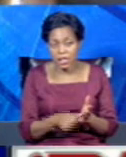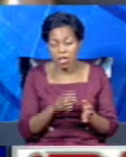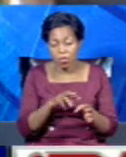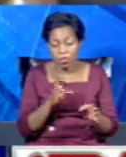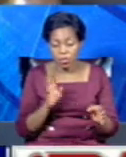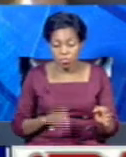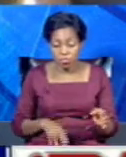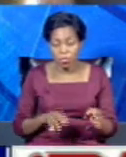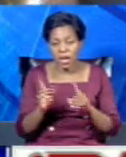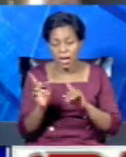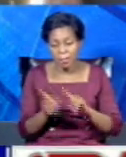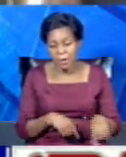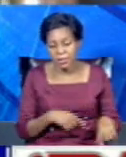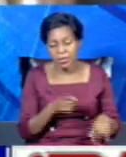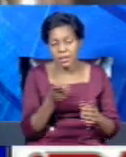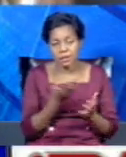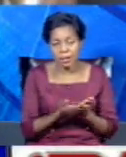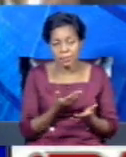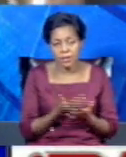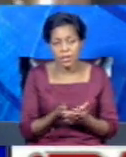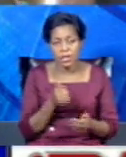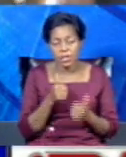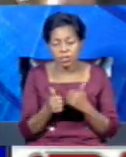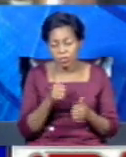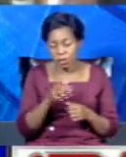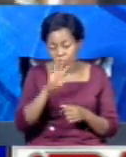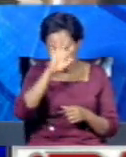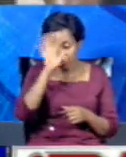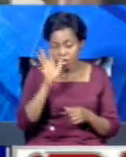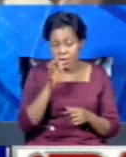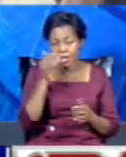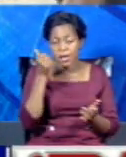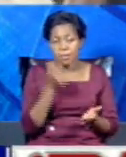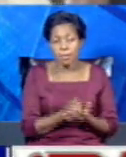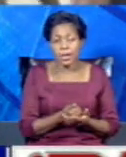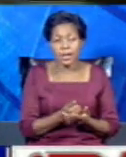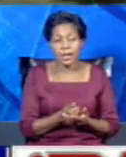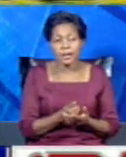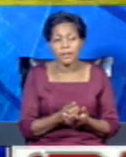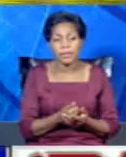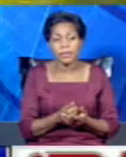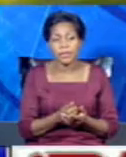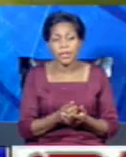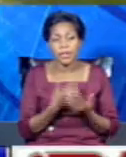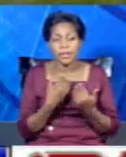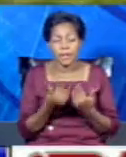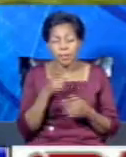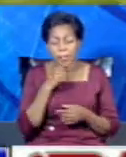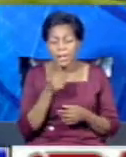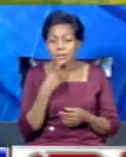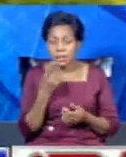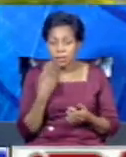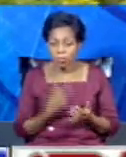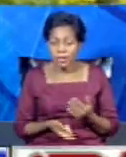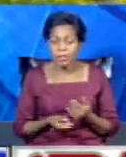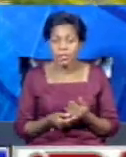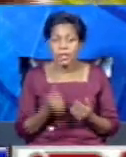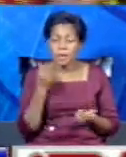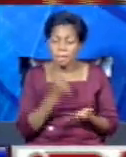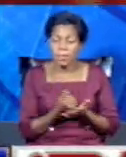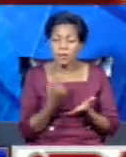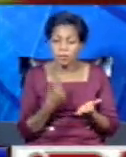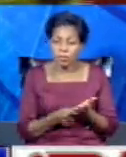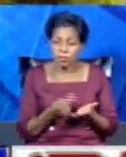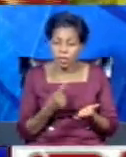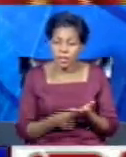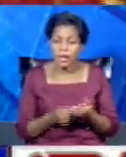to abandon the appeal, for which Crane Bank, which is receivership, should pay costs. Ruparelia insists that Bank of